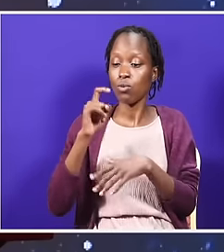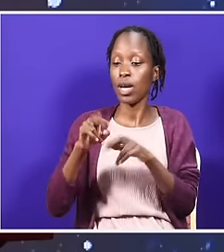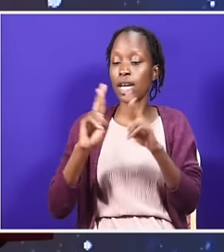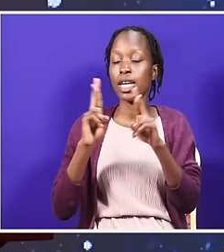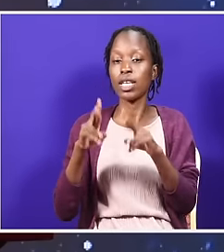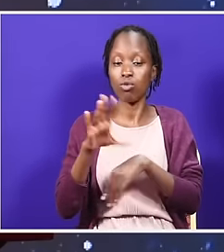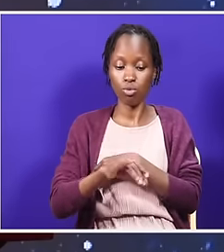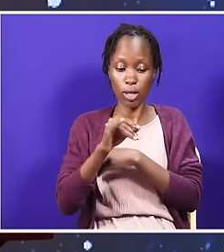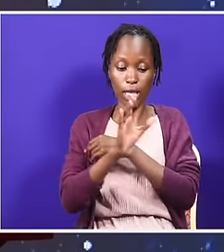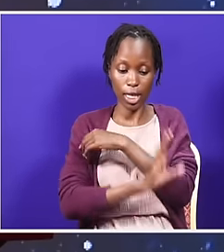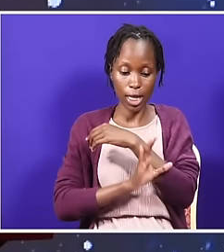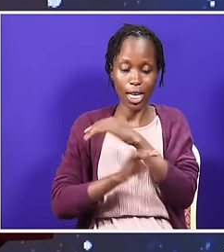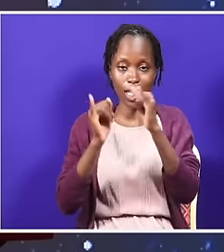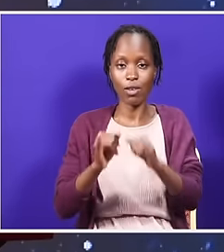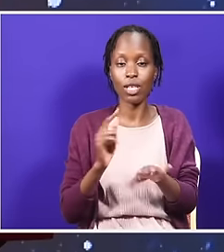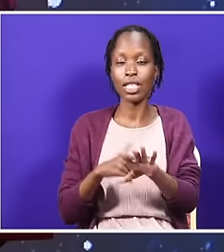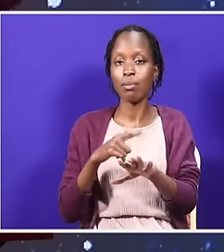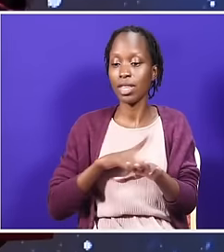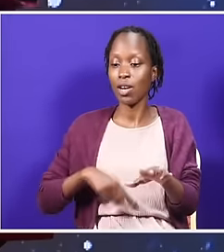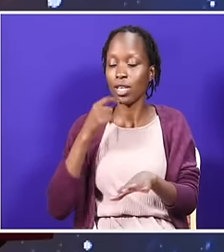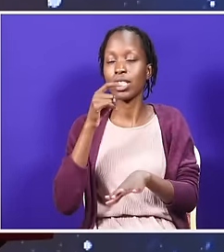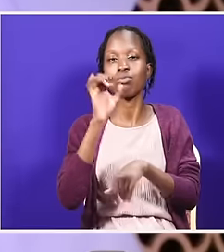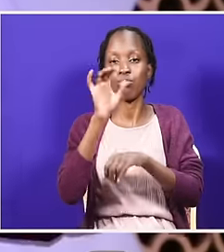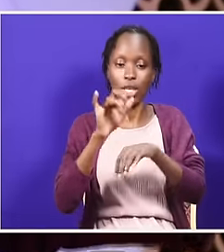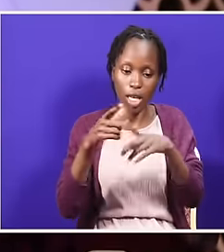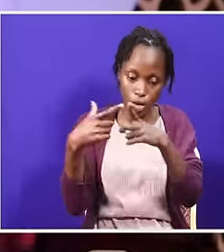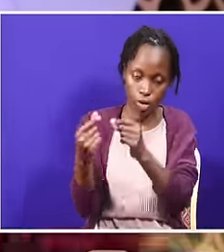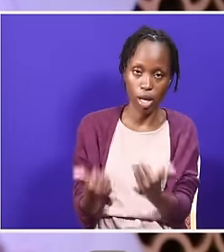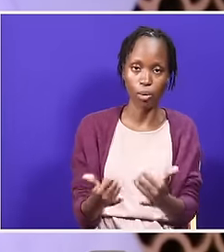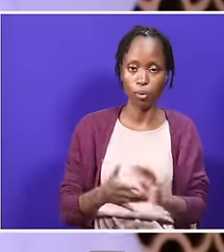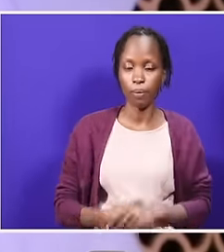new country when the Lord finally says, this is it, go.